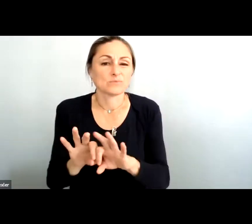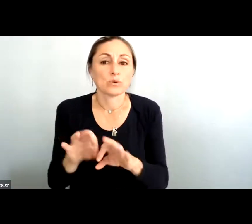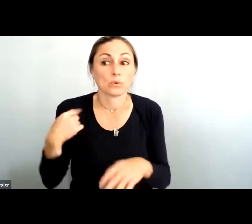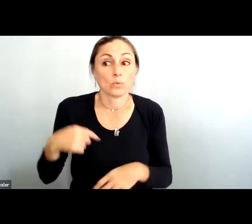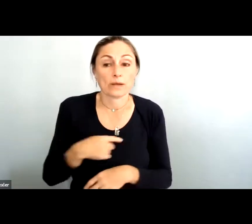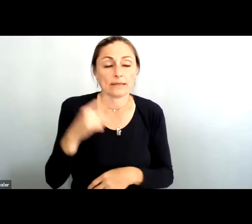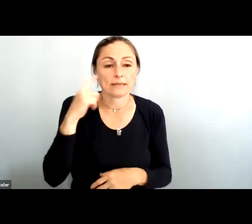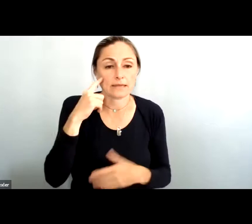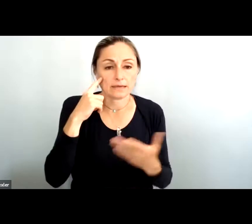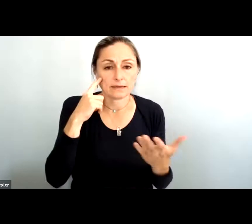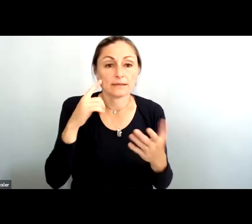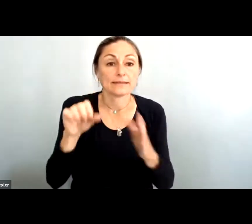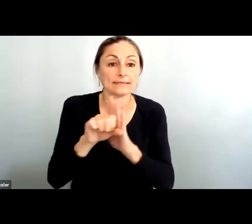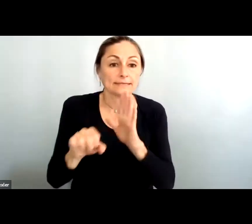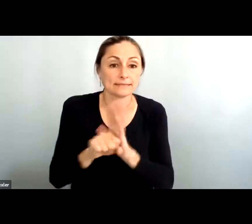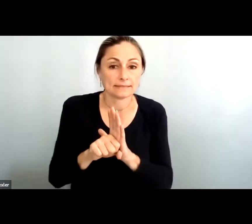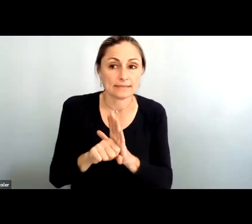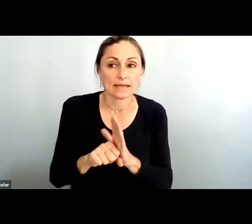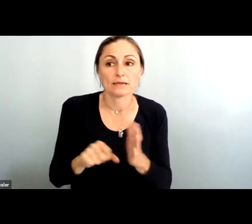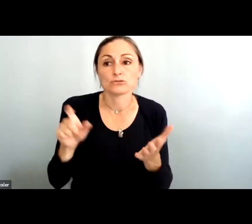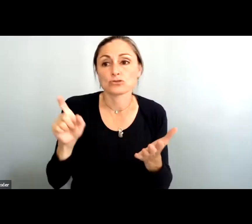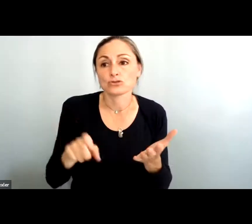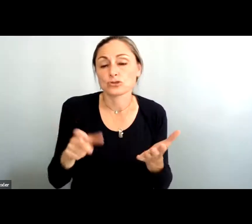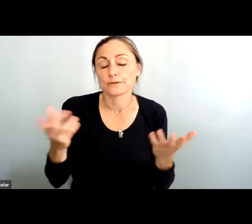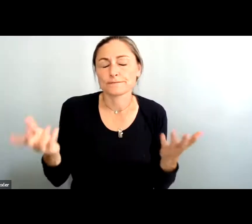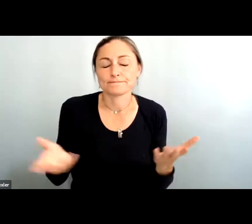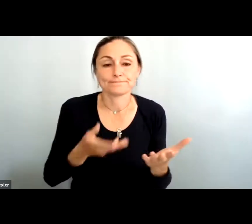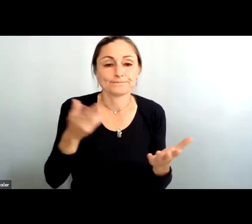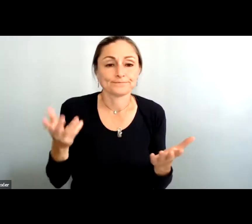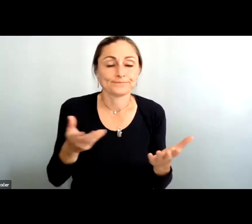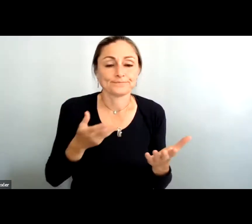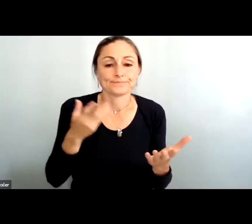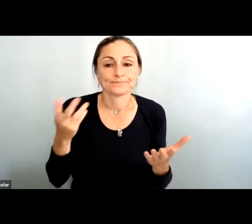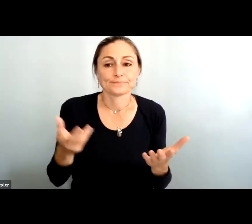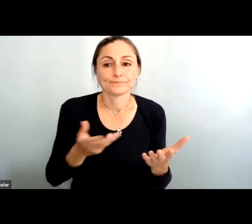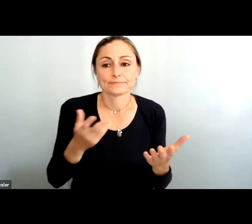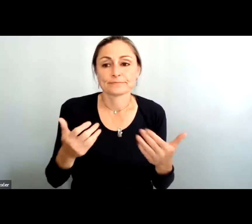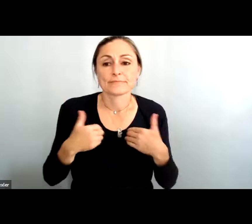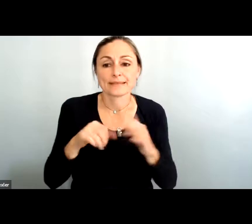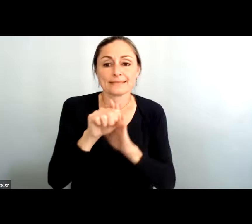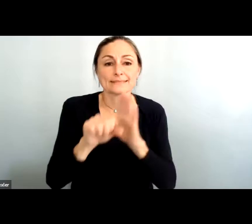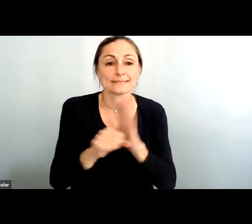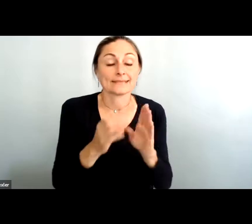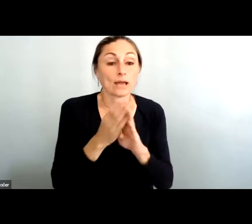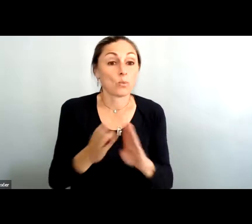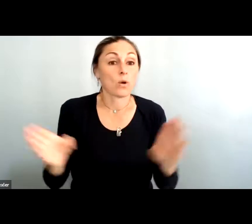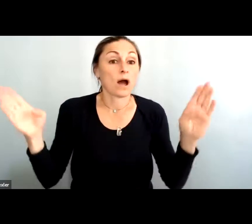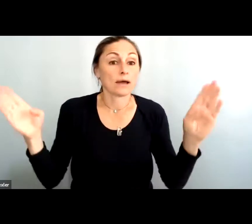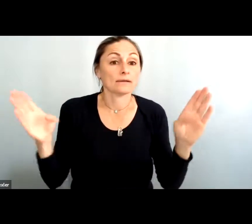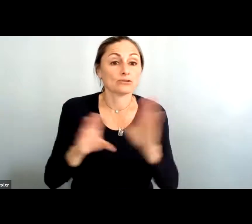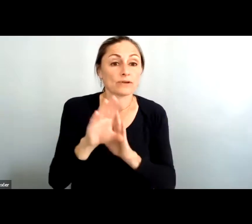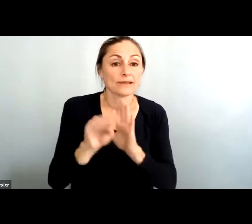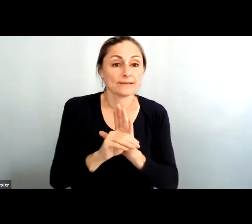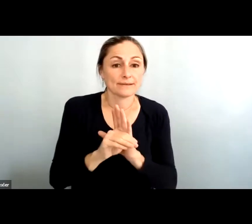think, that the state should have a statewide curriculum which includes disability. At